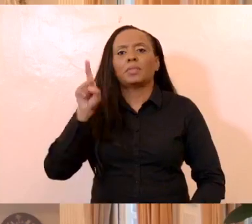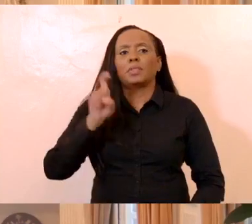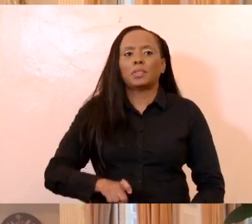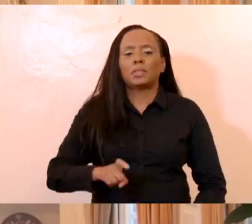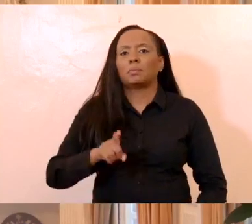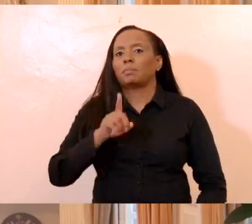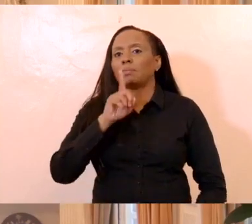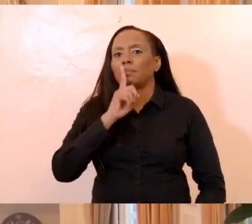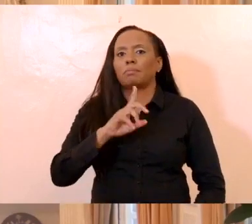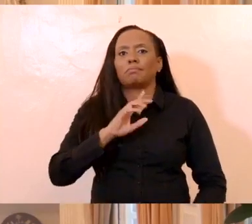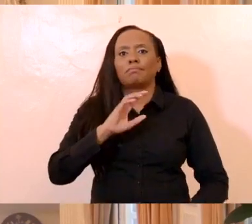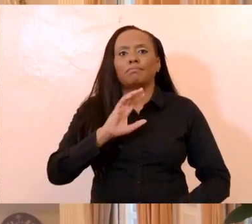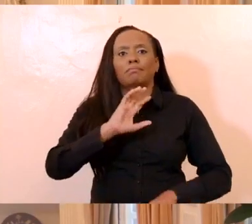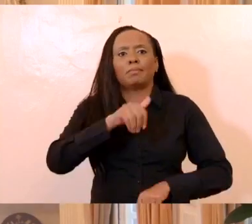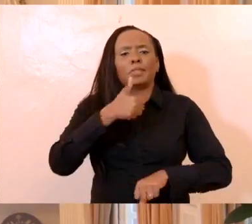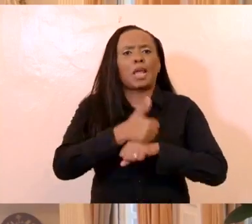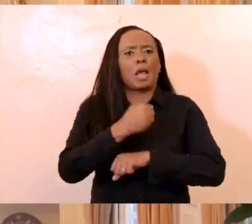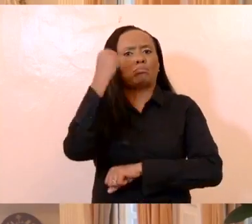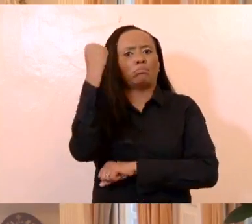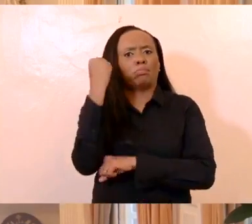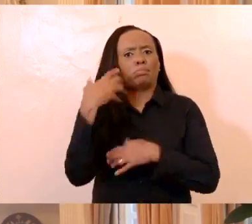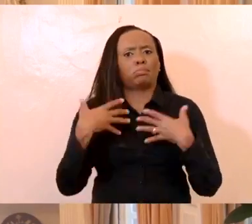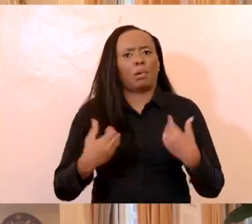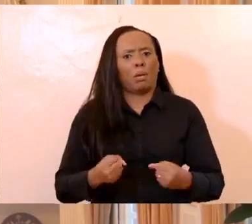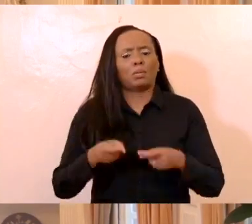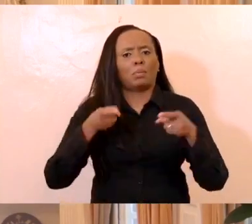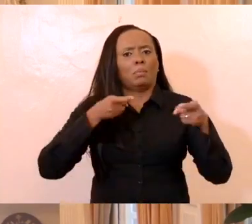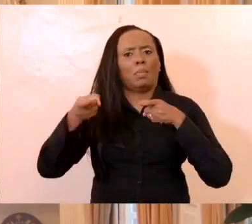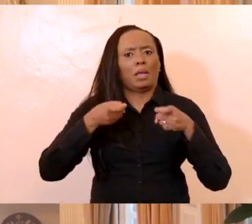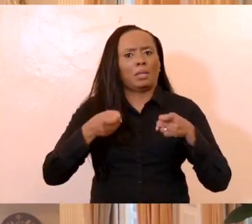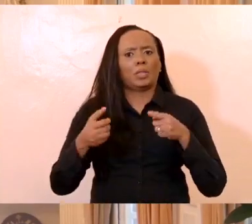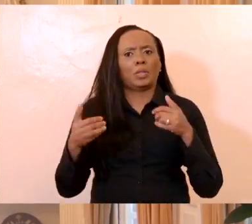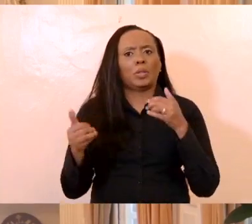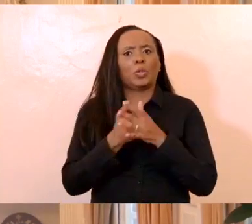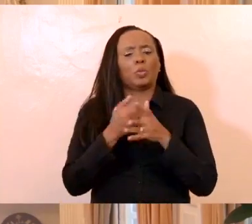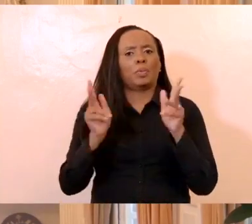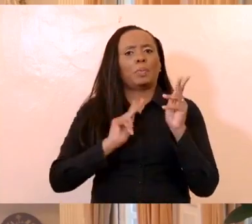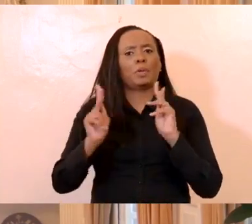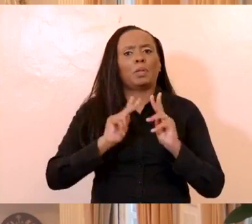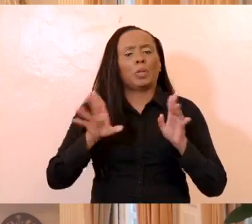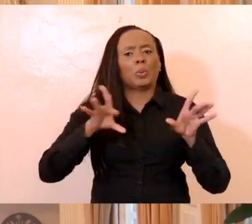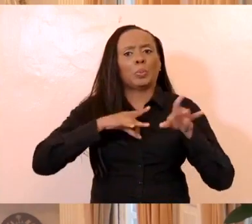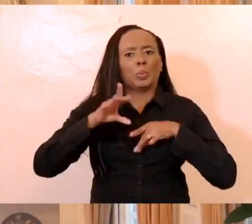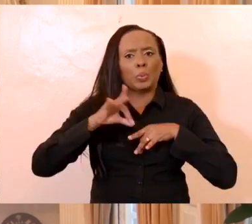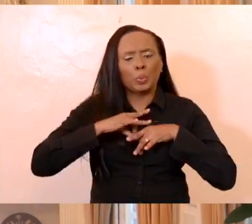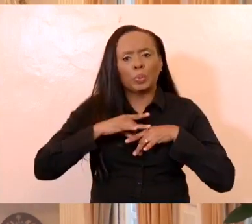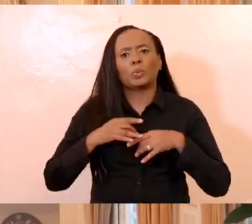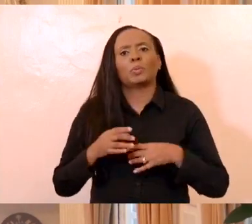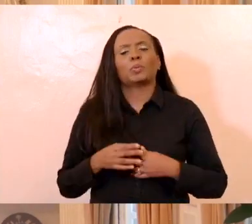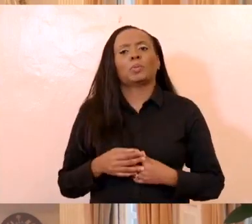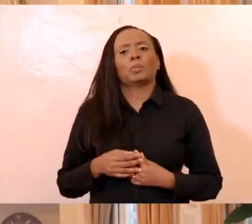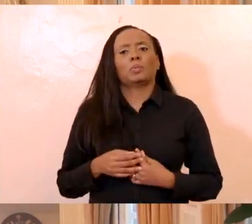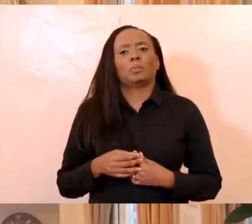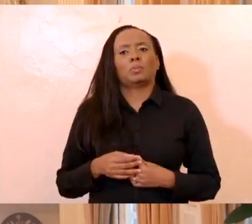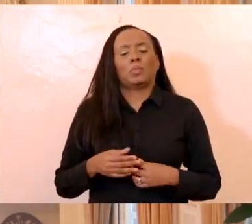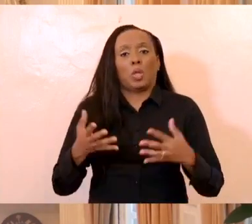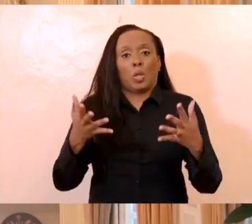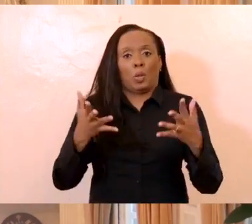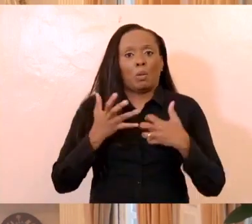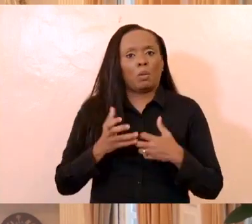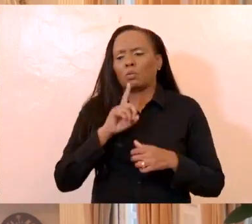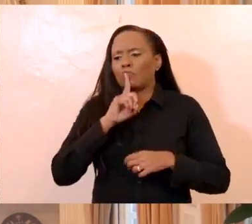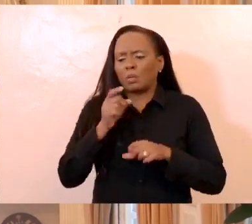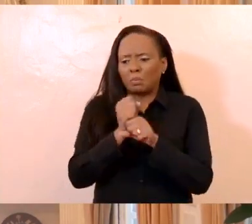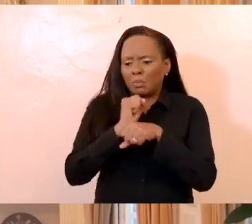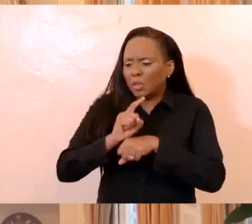to test and to manage new cases. And the focus, of course, has to be also managing new cases in order to get to those